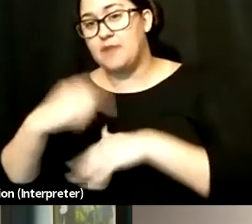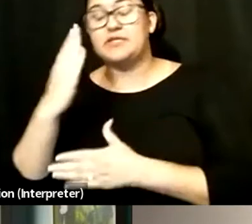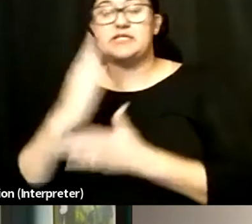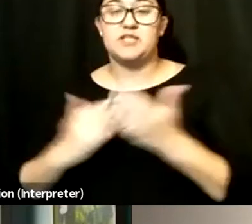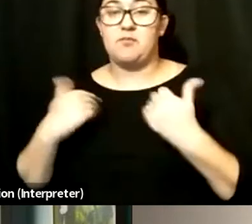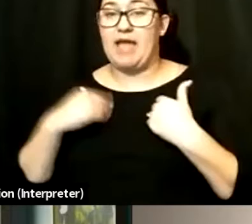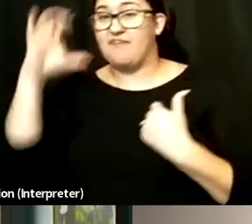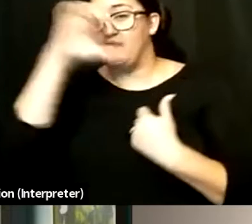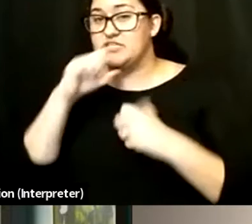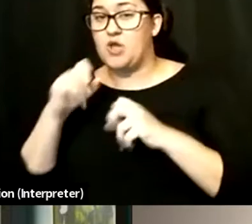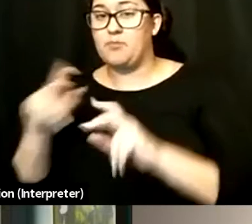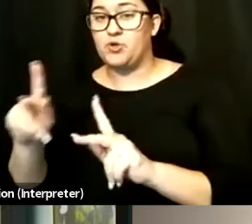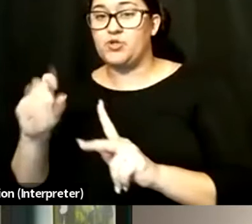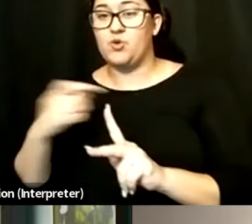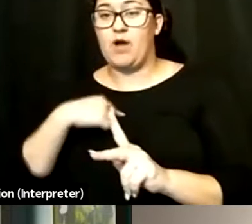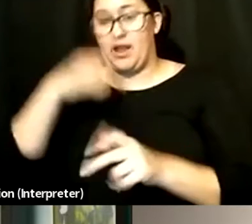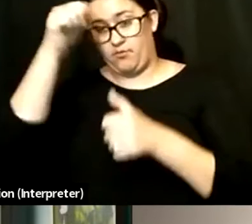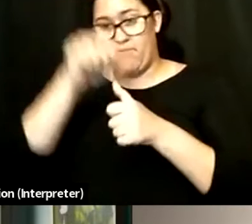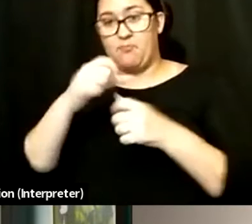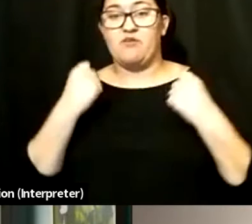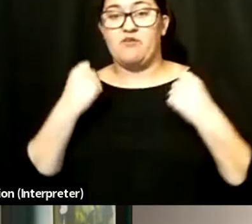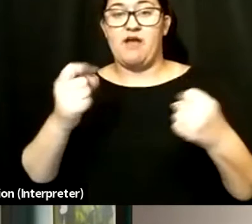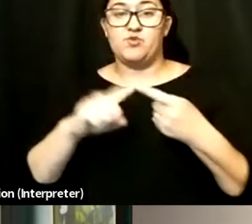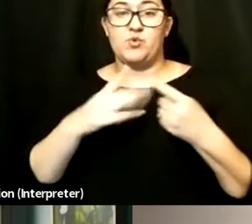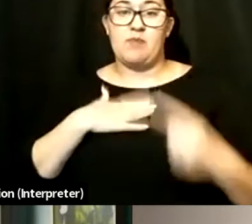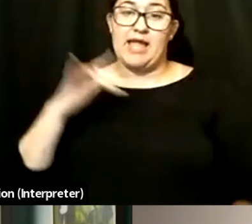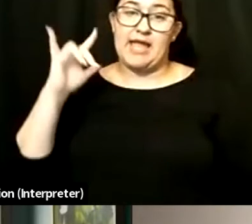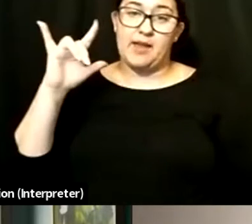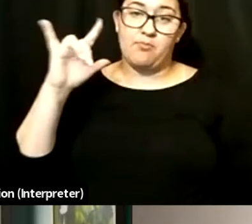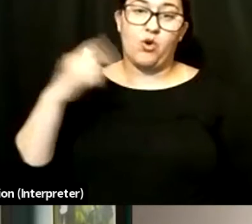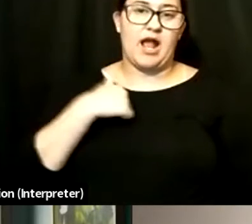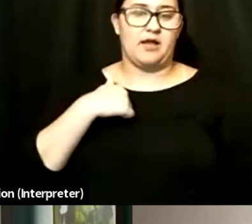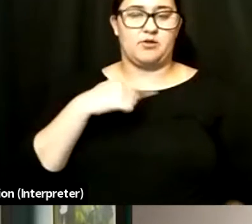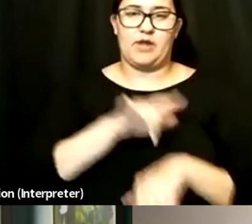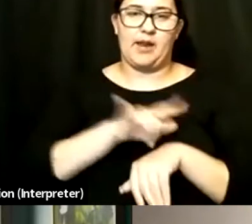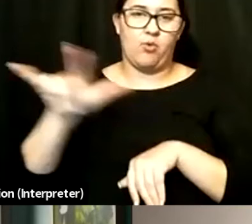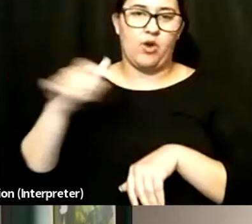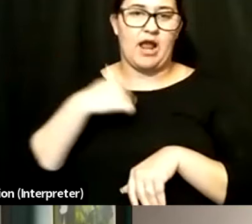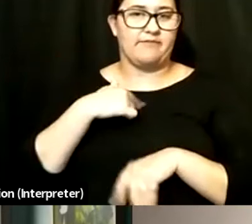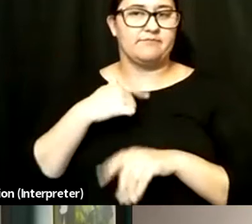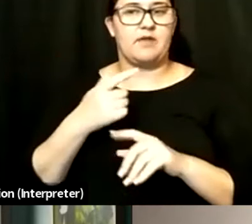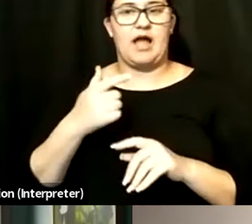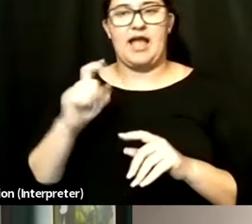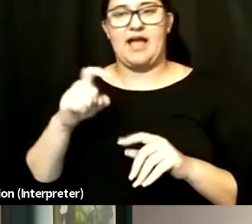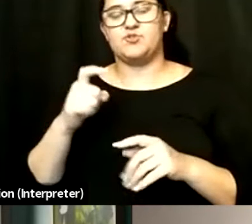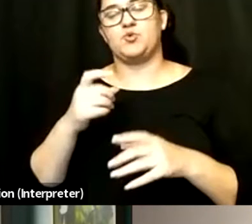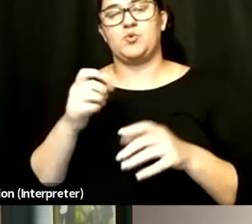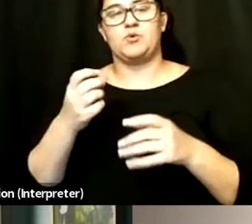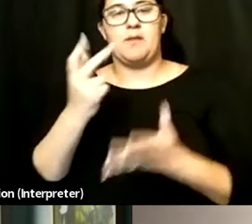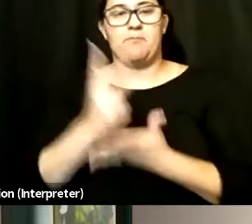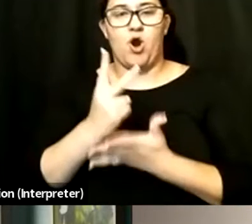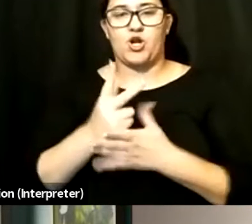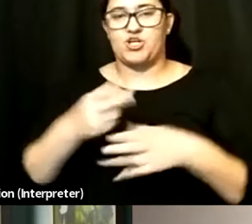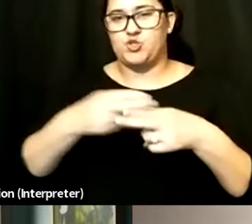about how when I drive to my major airport that I leave my hometown from, I have to park in short-term parking, because